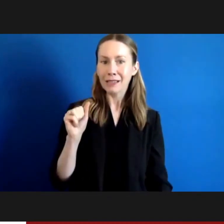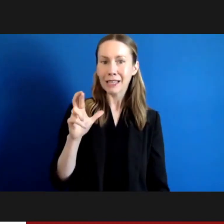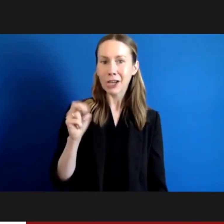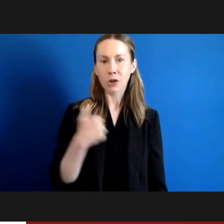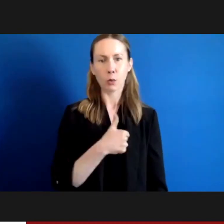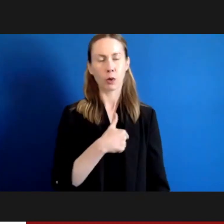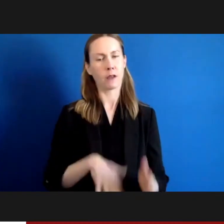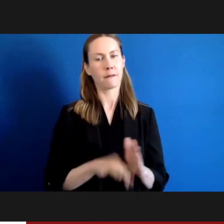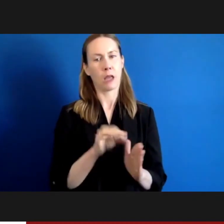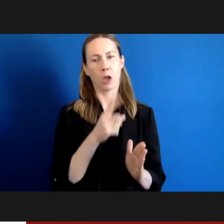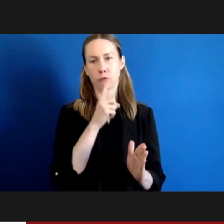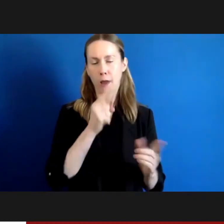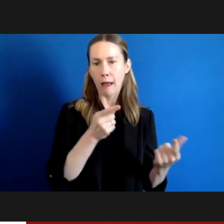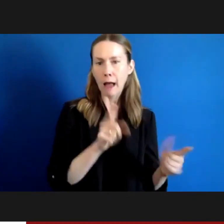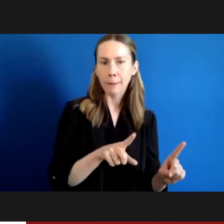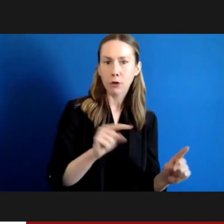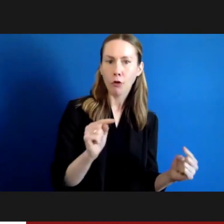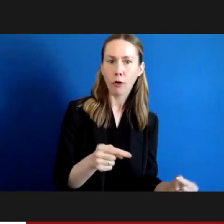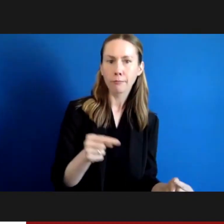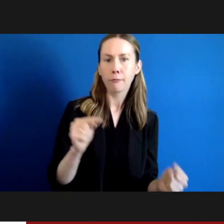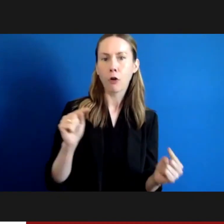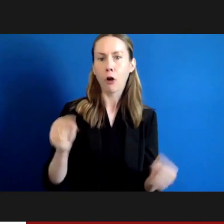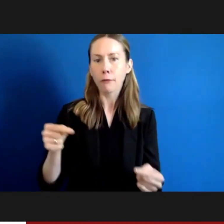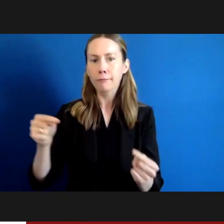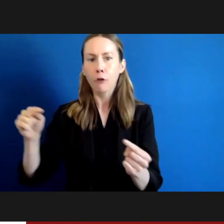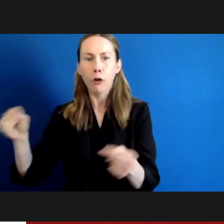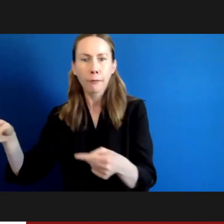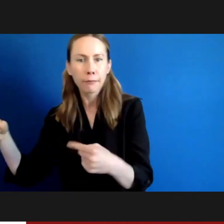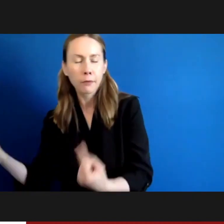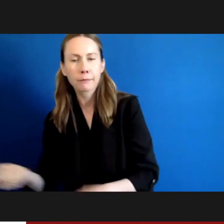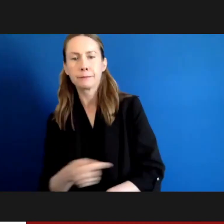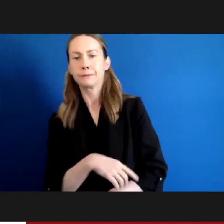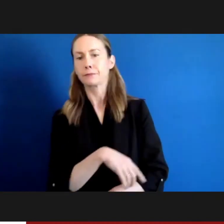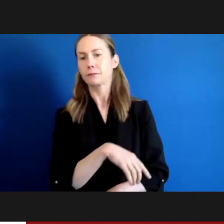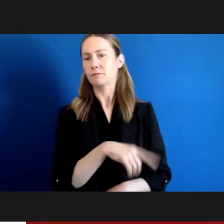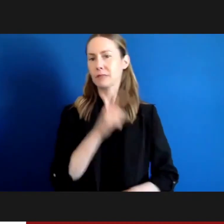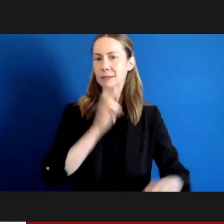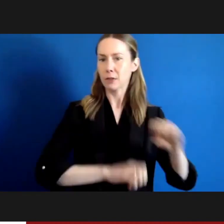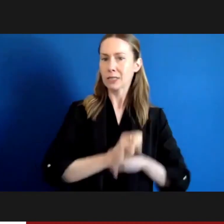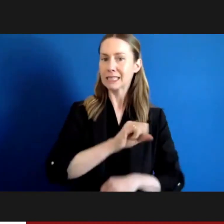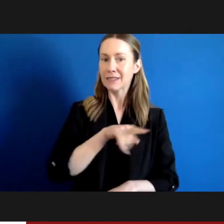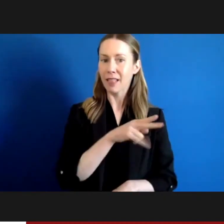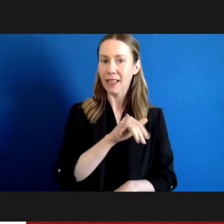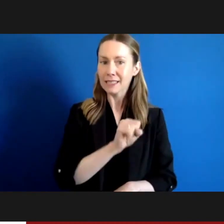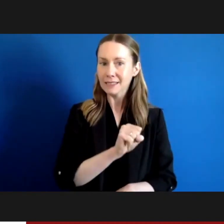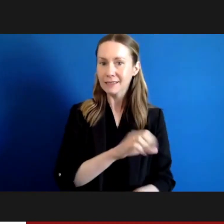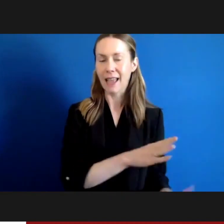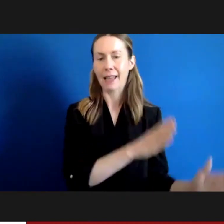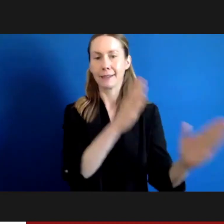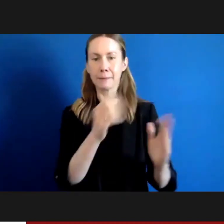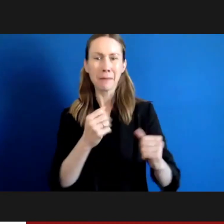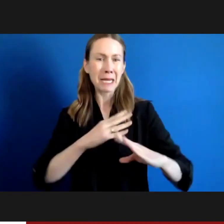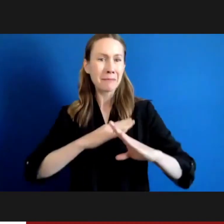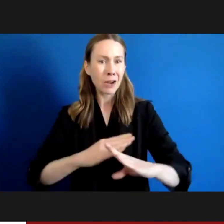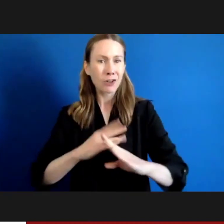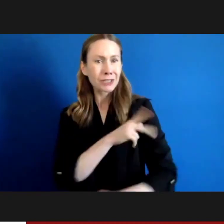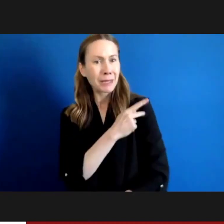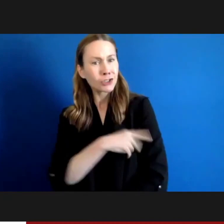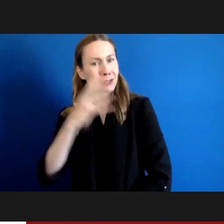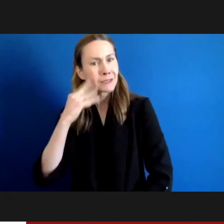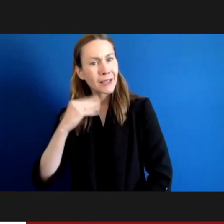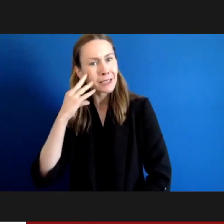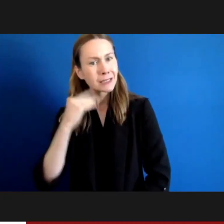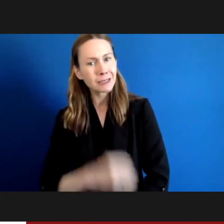histories of harm, from the Tuskegee syphilis experiments to the barriers that many patients face